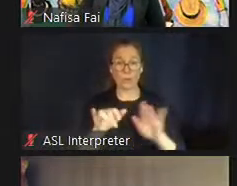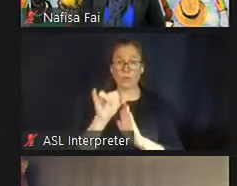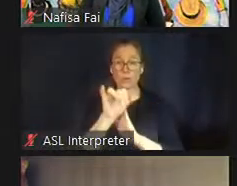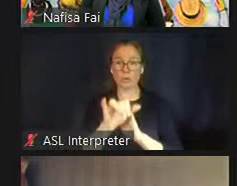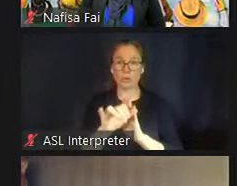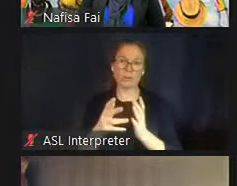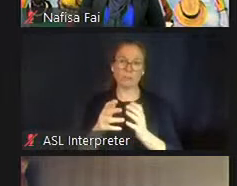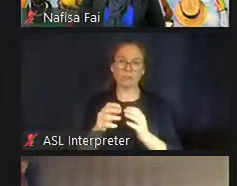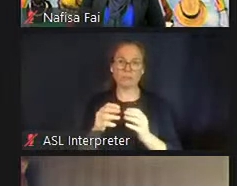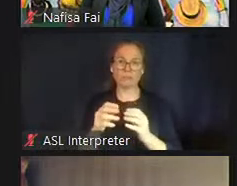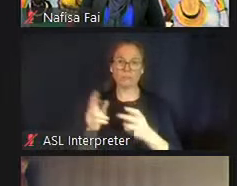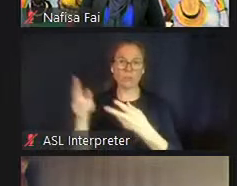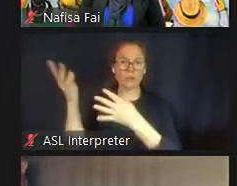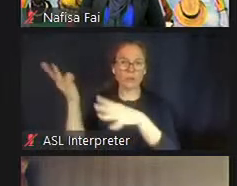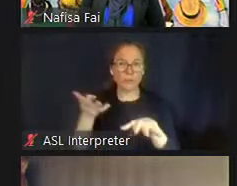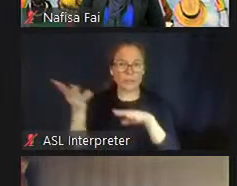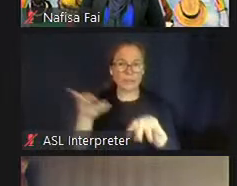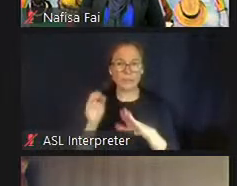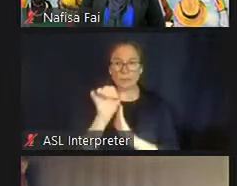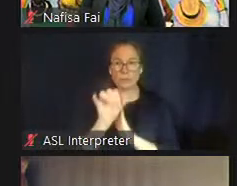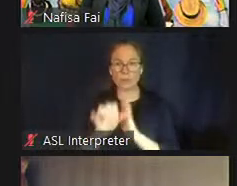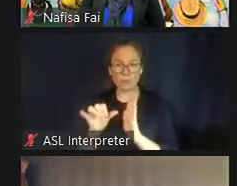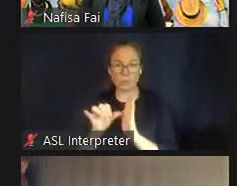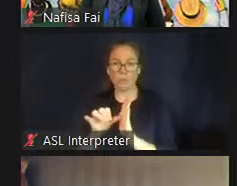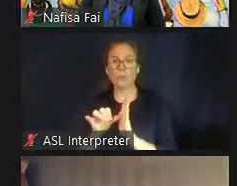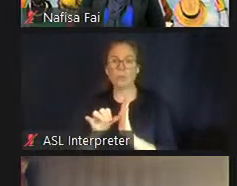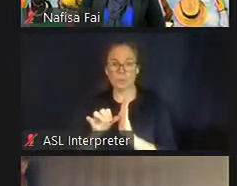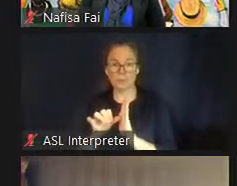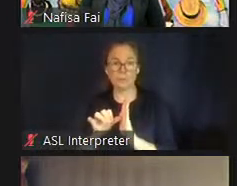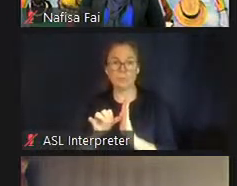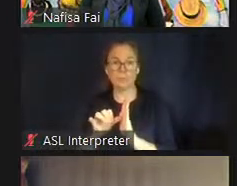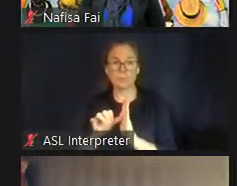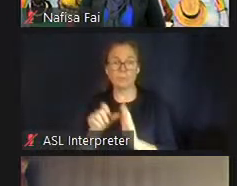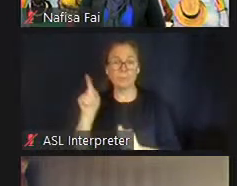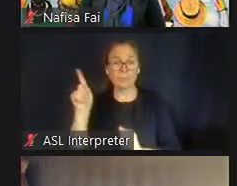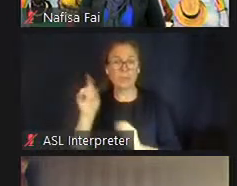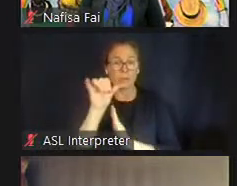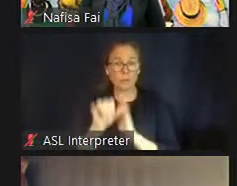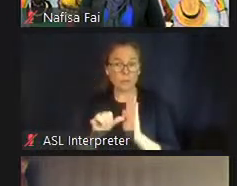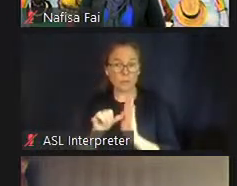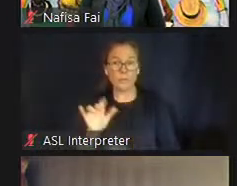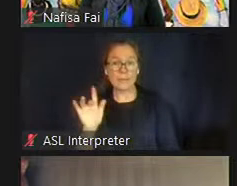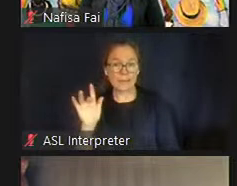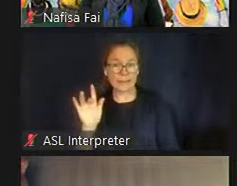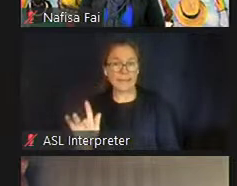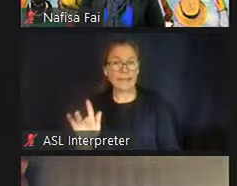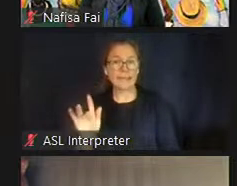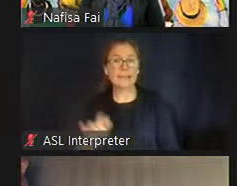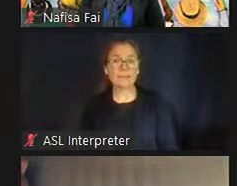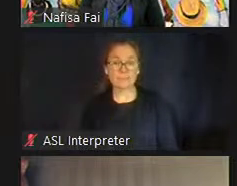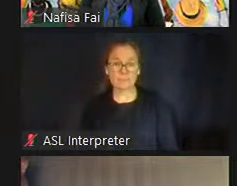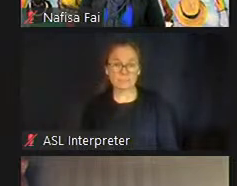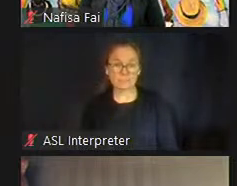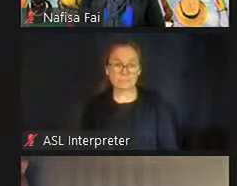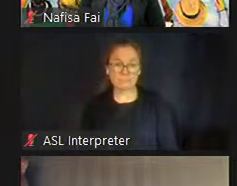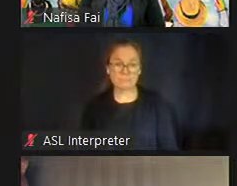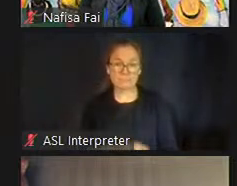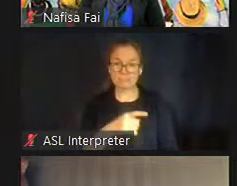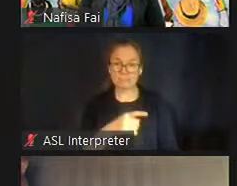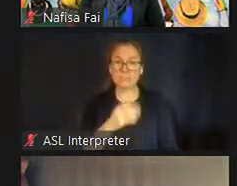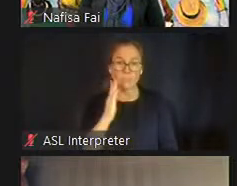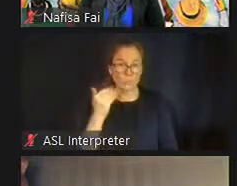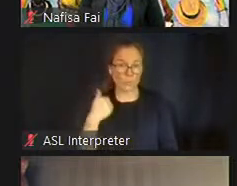So you will find the slide deck, the YouTube link, and other information on these 2 web pages